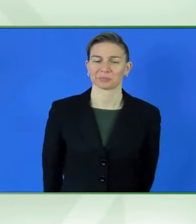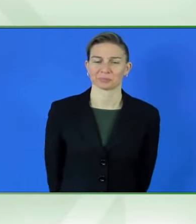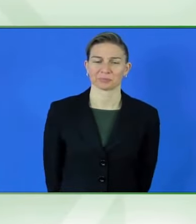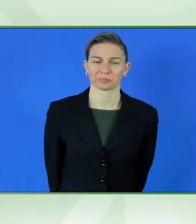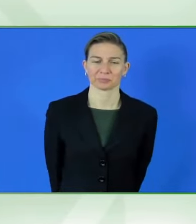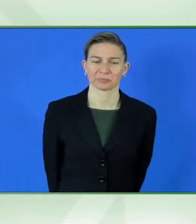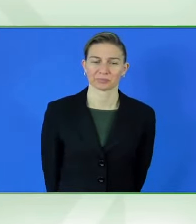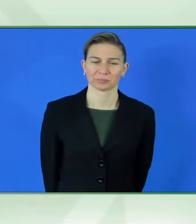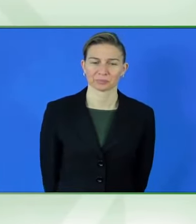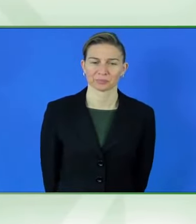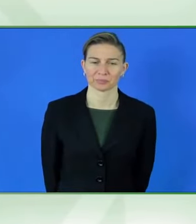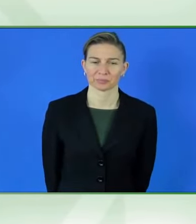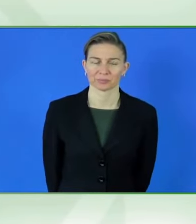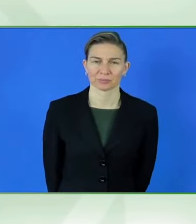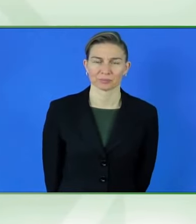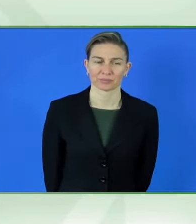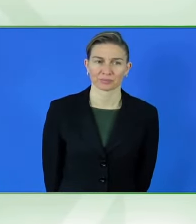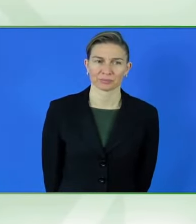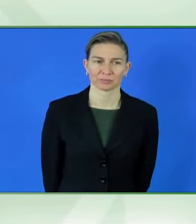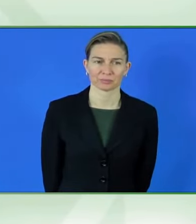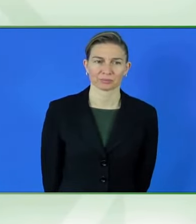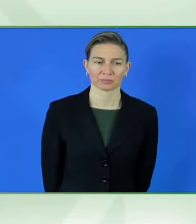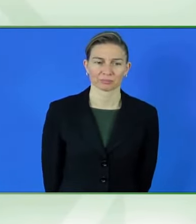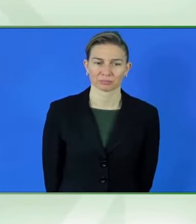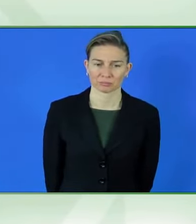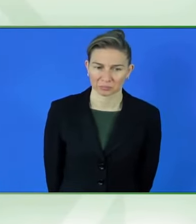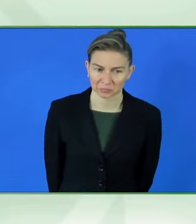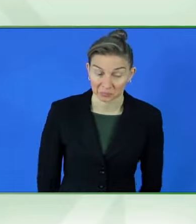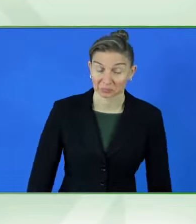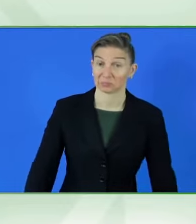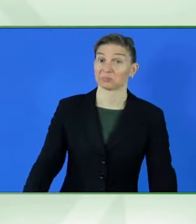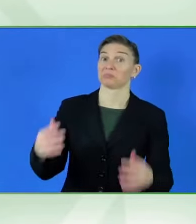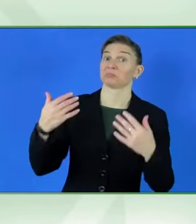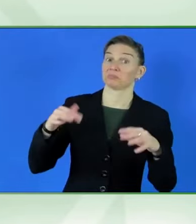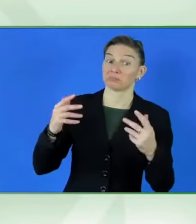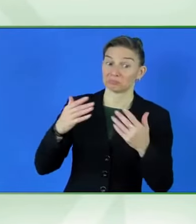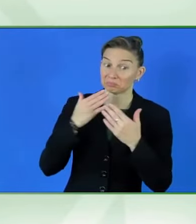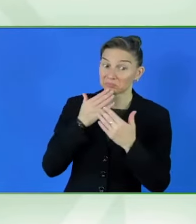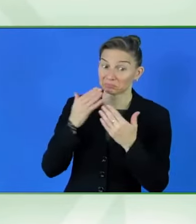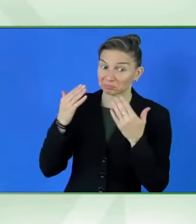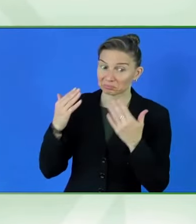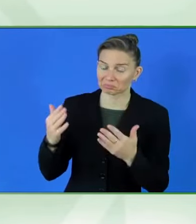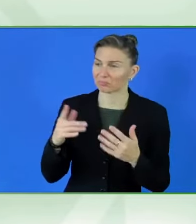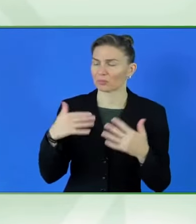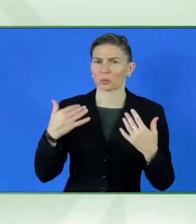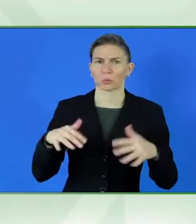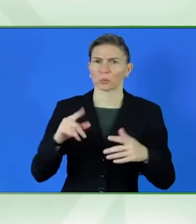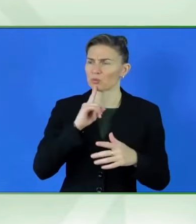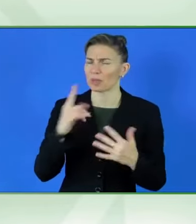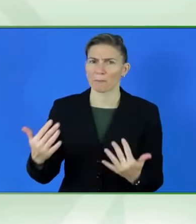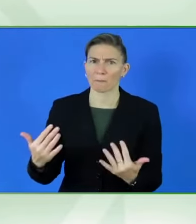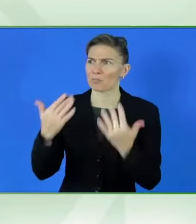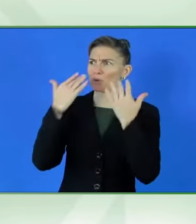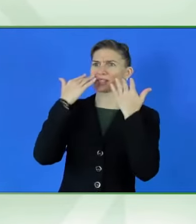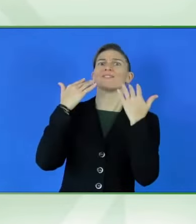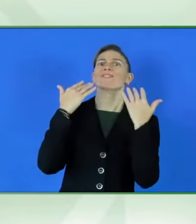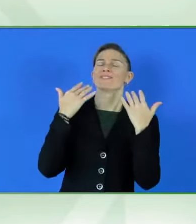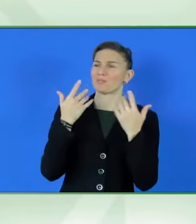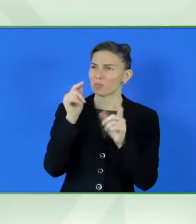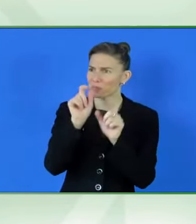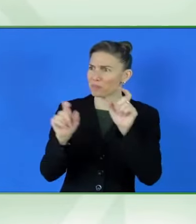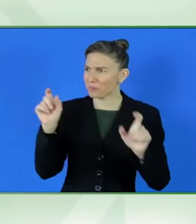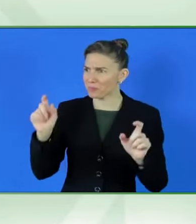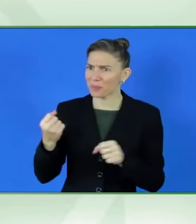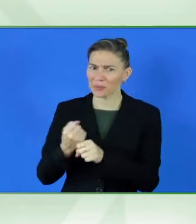Thank you very much. It's, again, really impressive, the work that you're doing. I think one of the most important things for me is the fact that